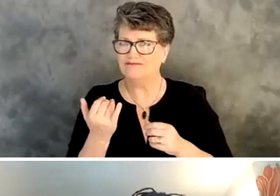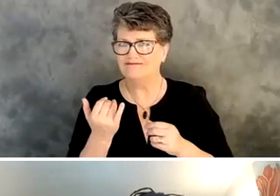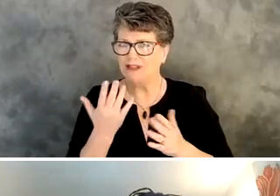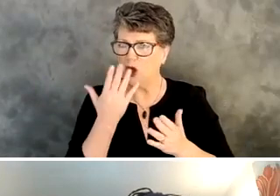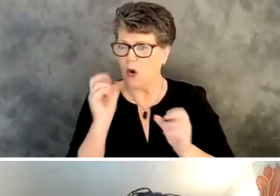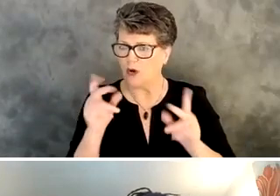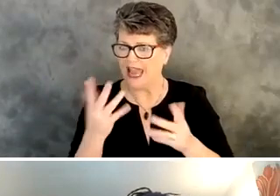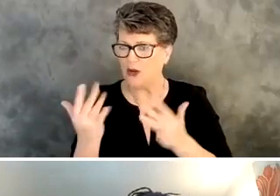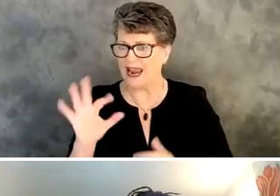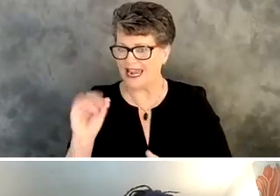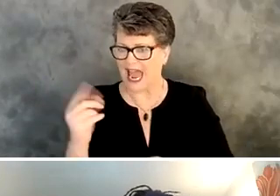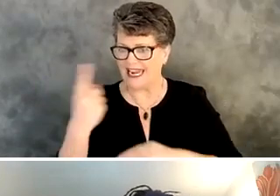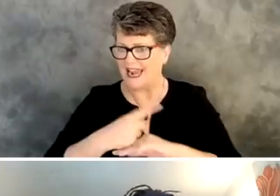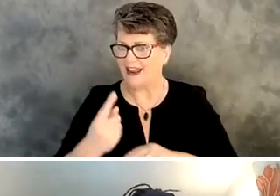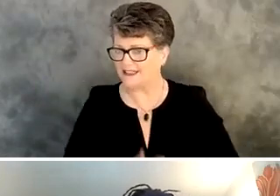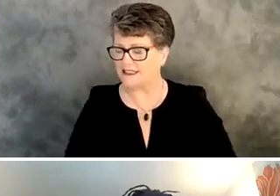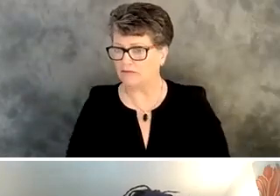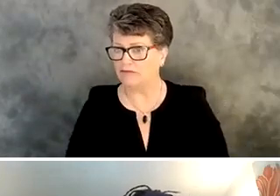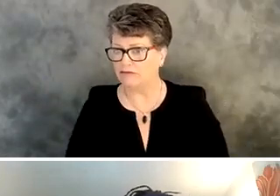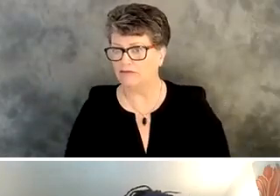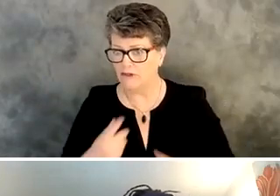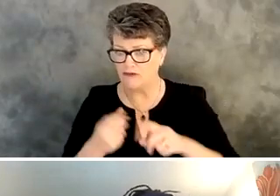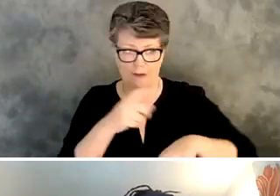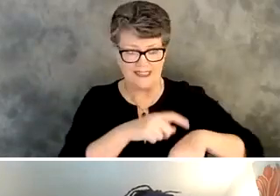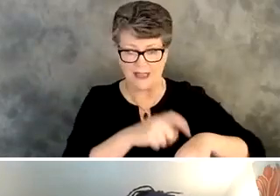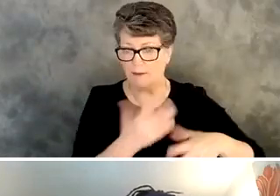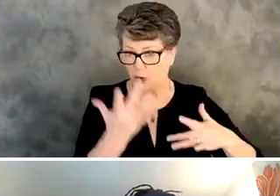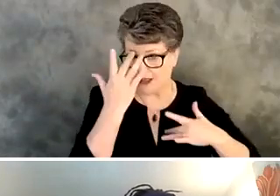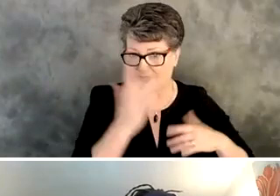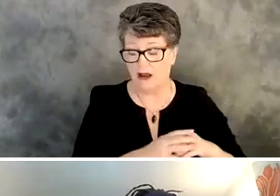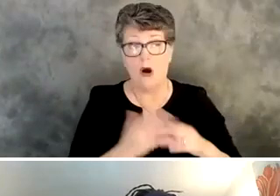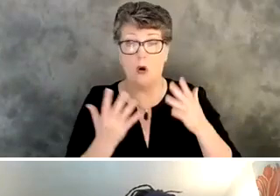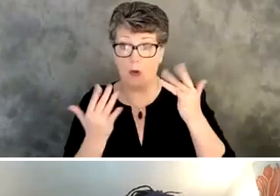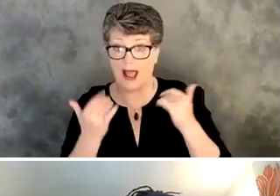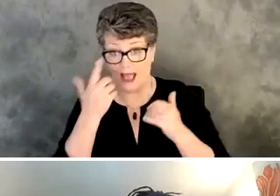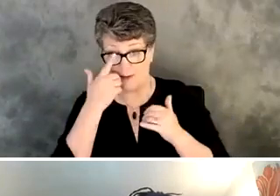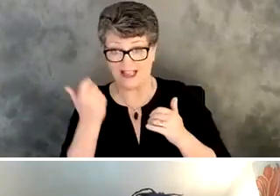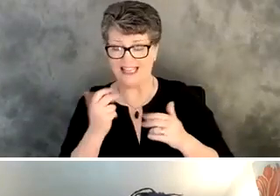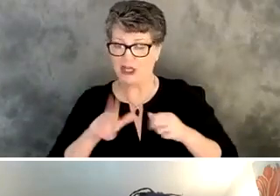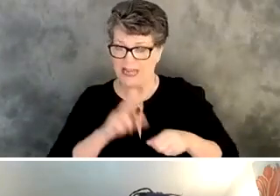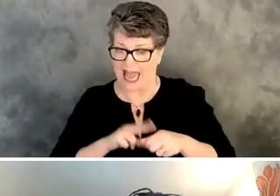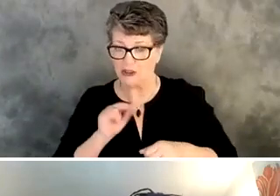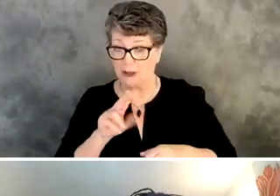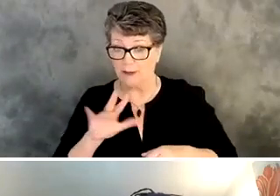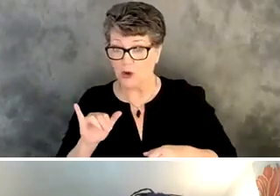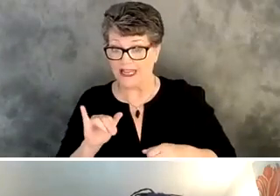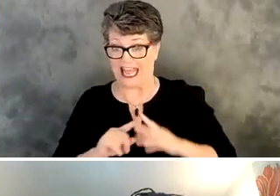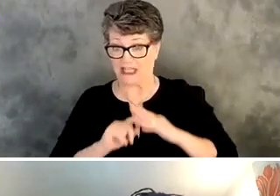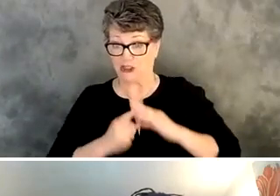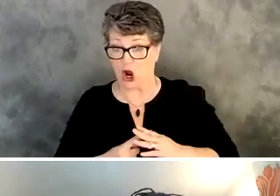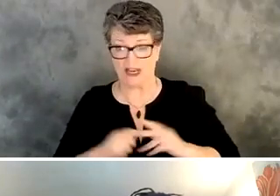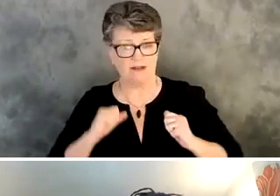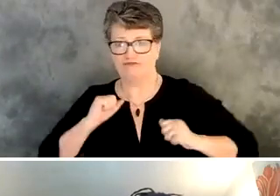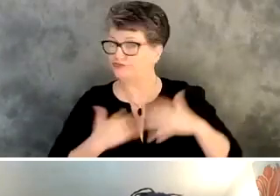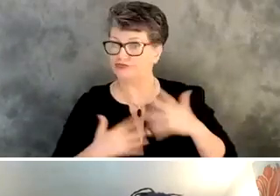days from the time you were ill. Why? Because it's thought that your natural immunity is kicked in and doing really well during